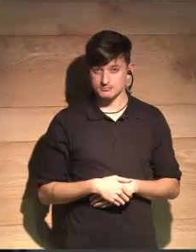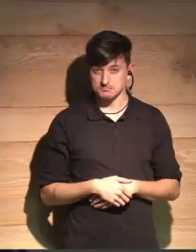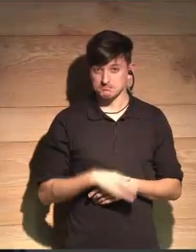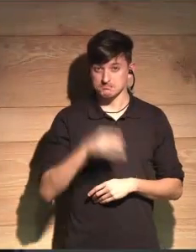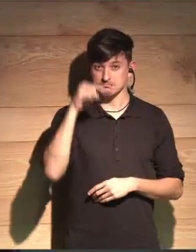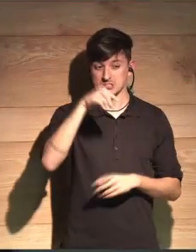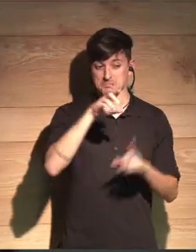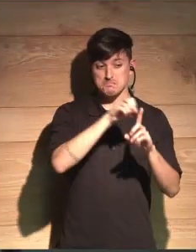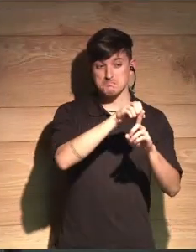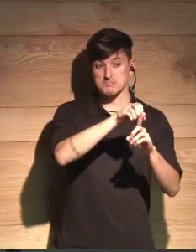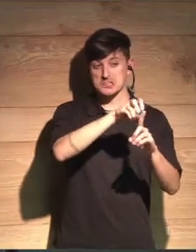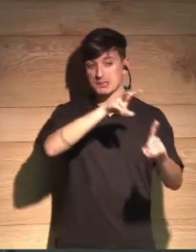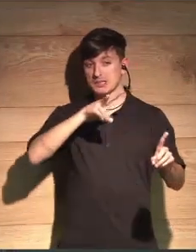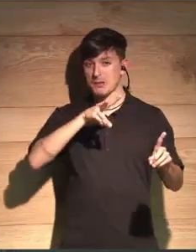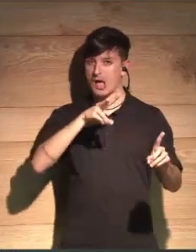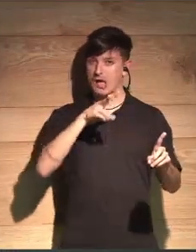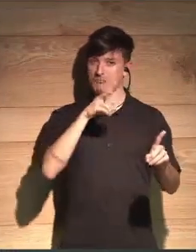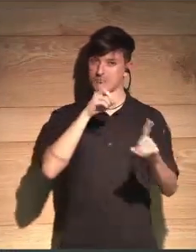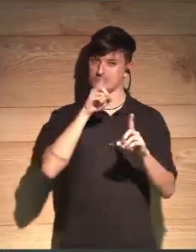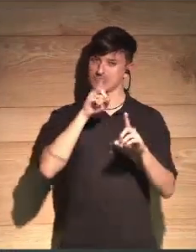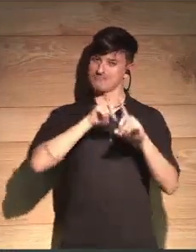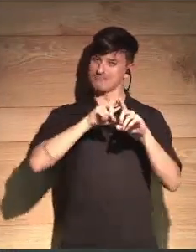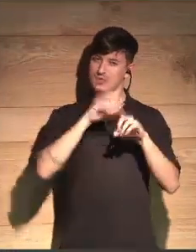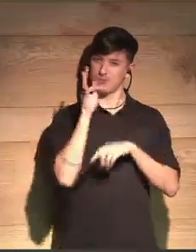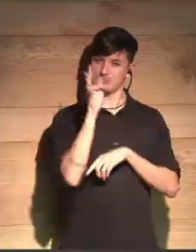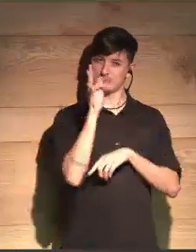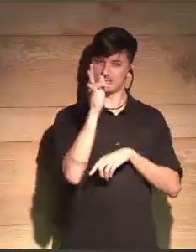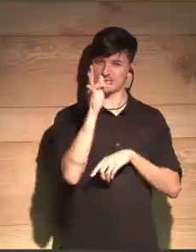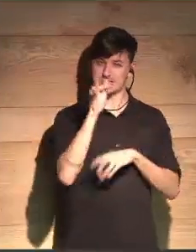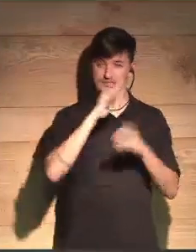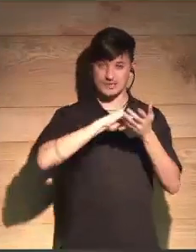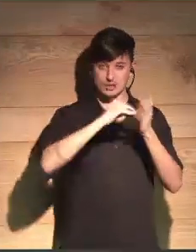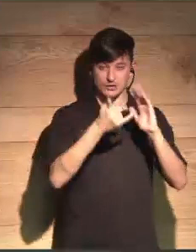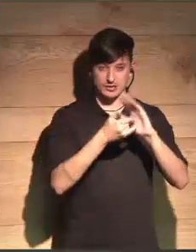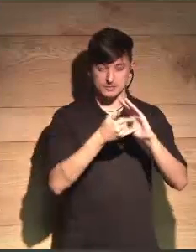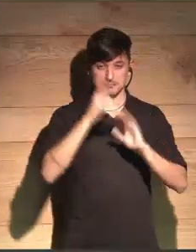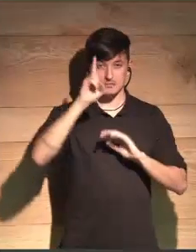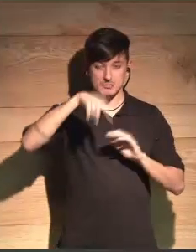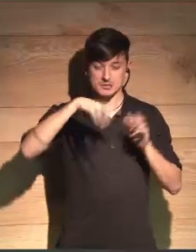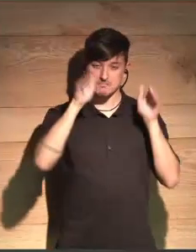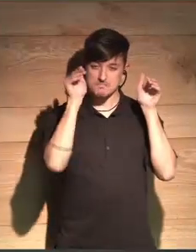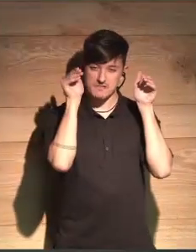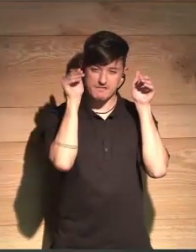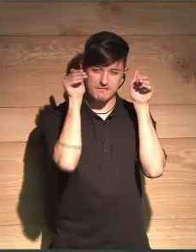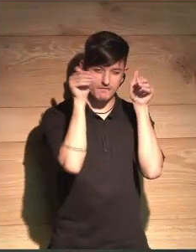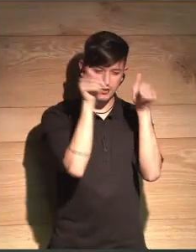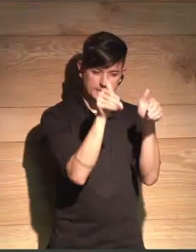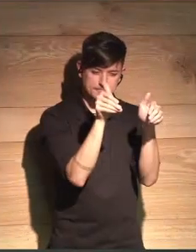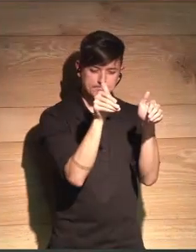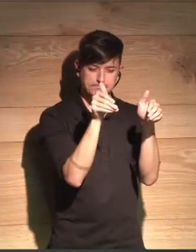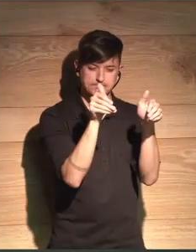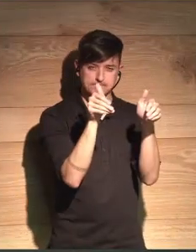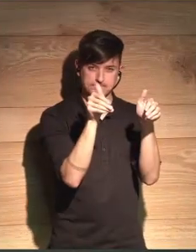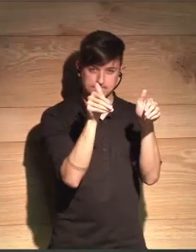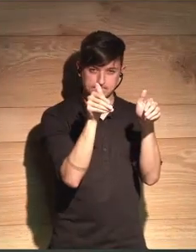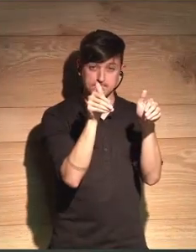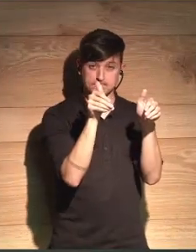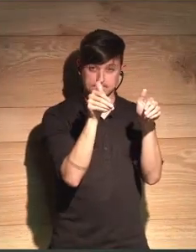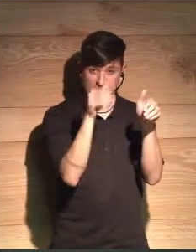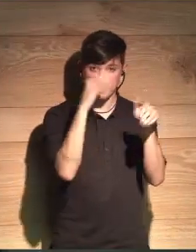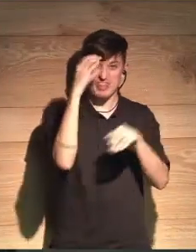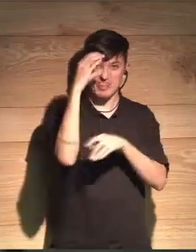better world. This optimistic perspective of technology, this focusing